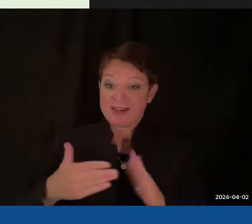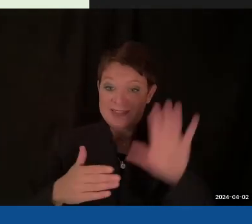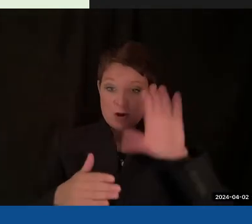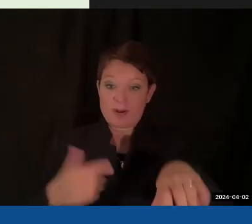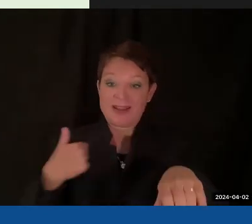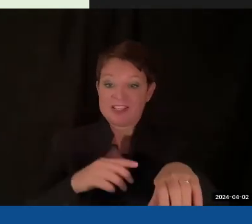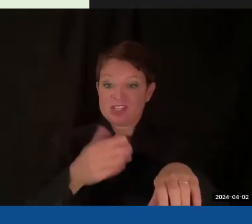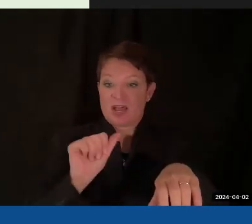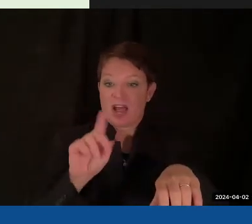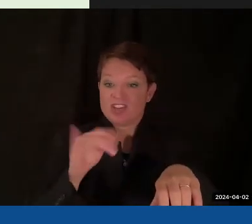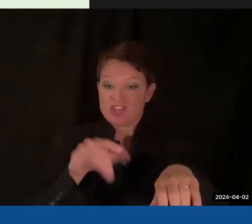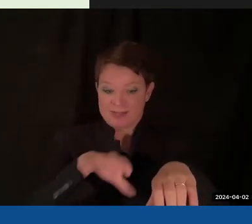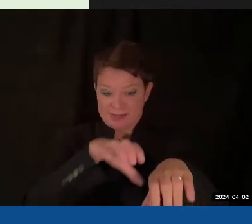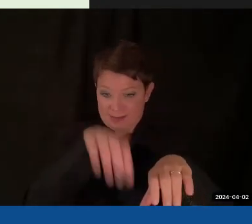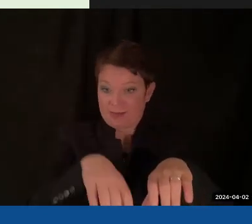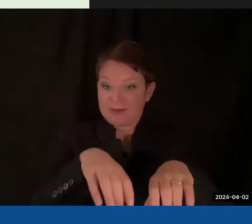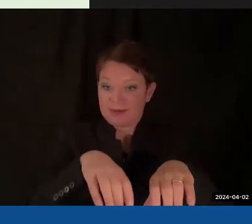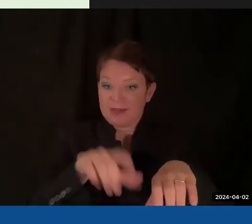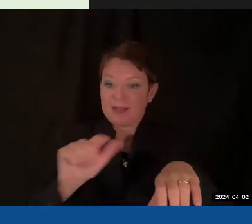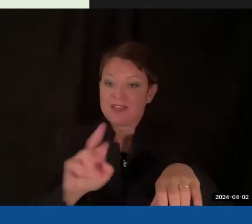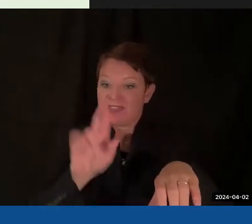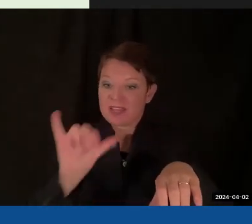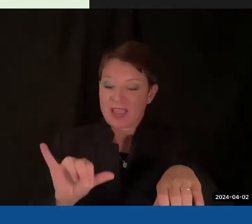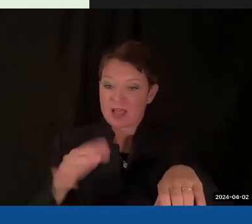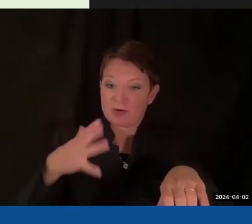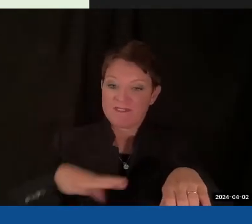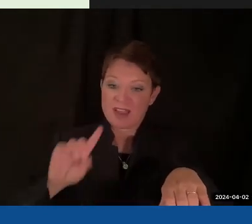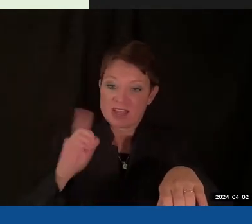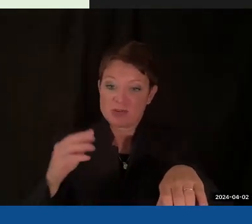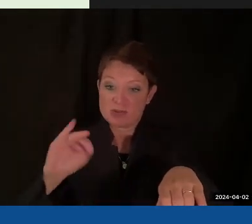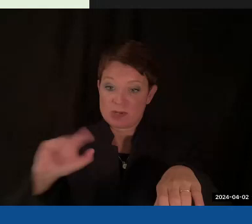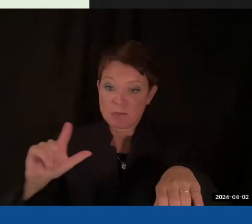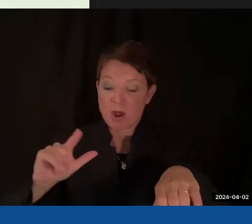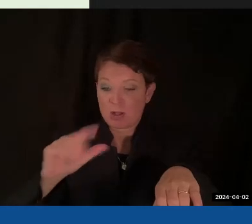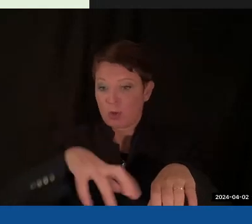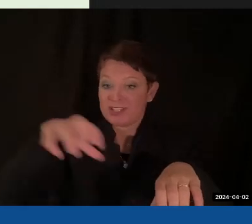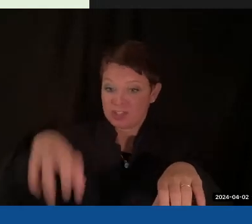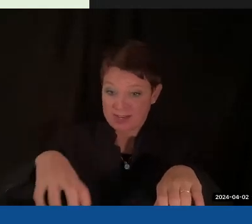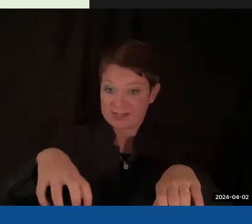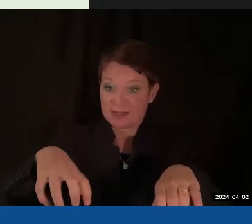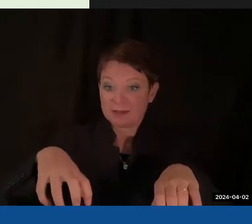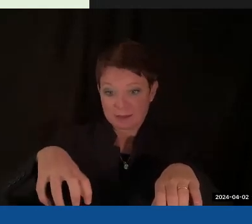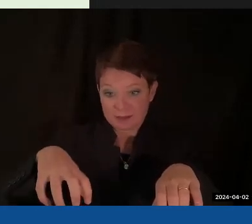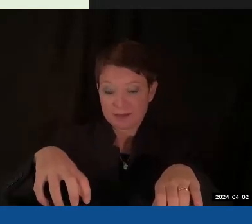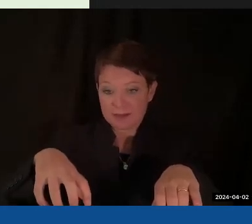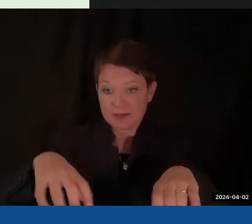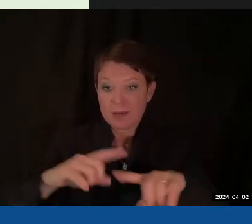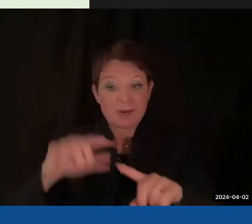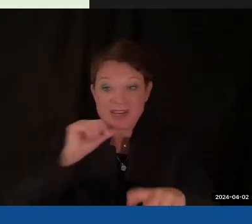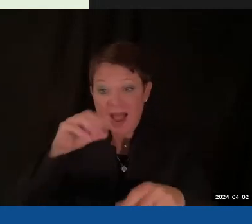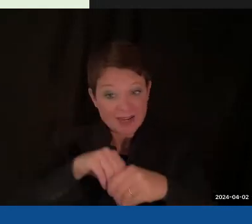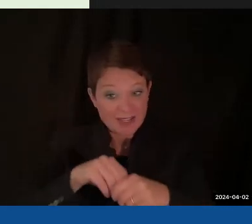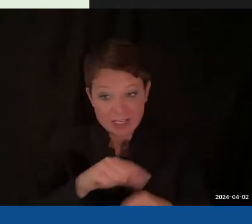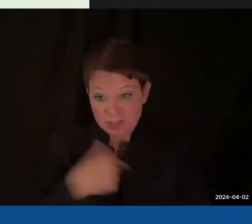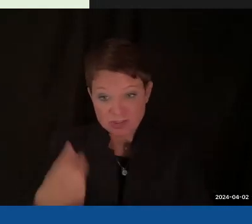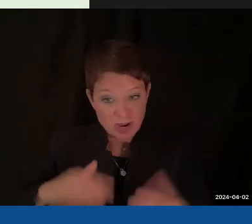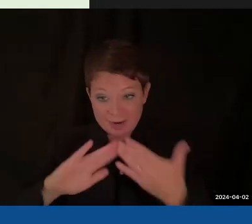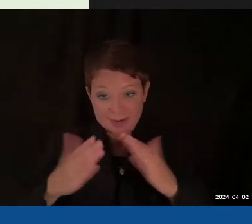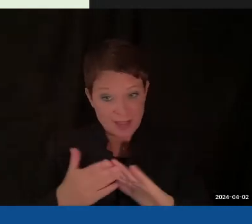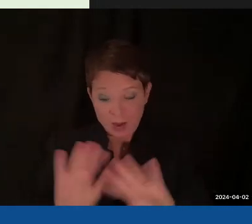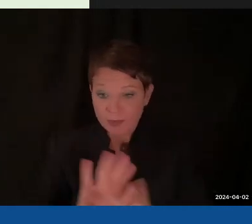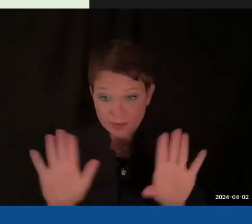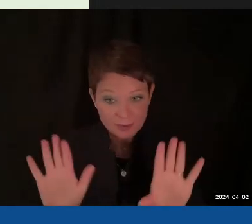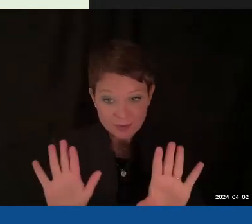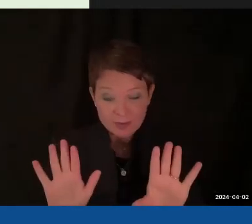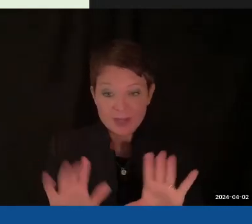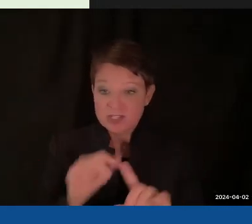Chinatown. The Gallery, Fashion District Mall are adjacent to Chinatown, but not in Chinatown. And so while